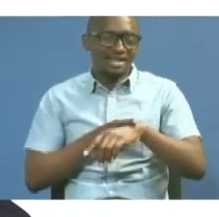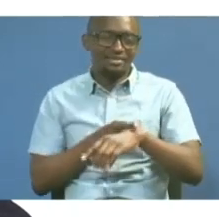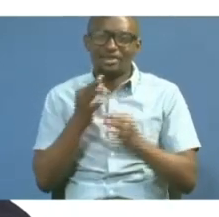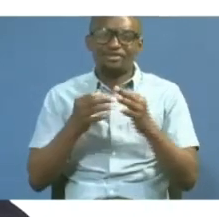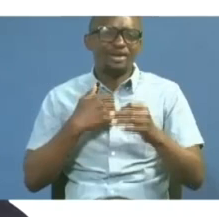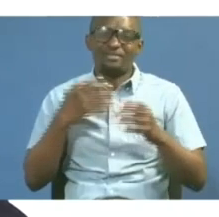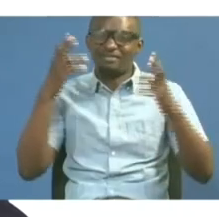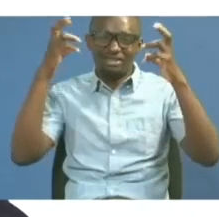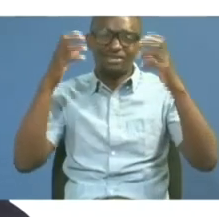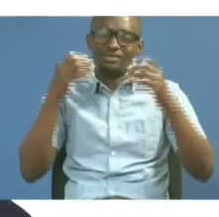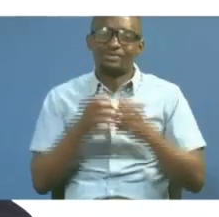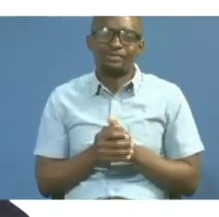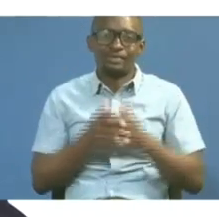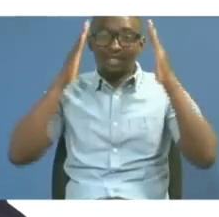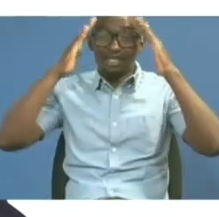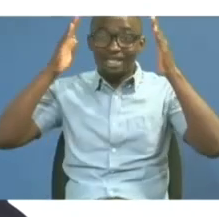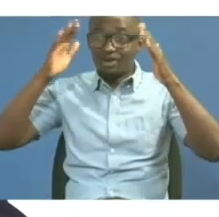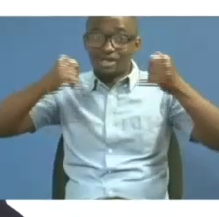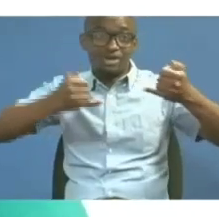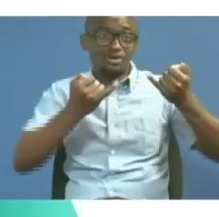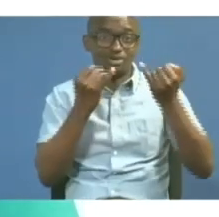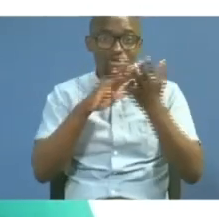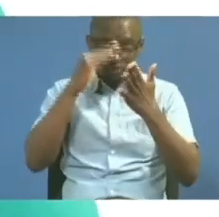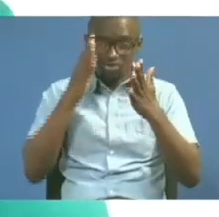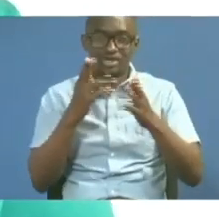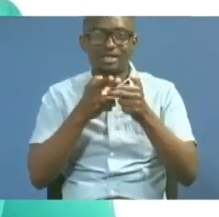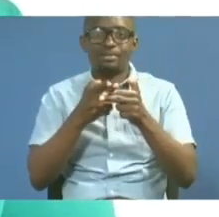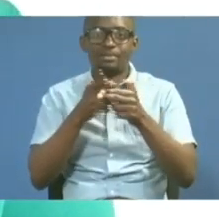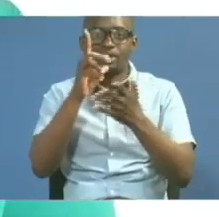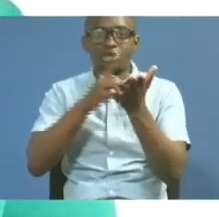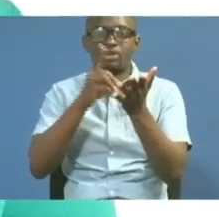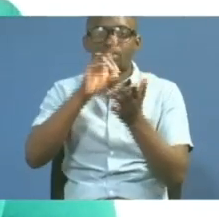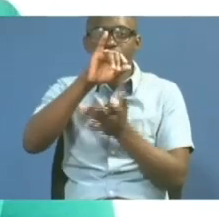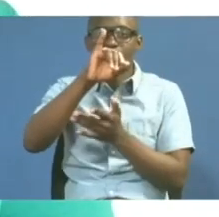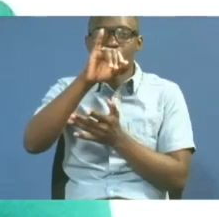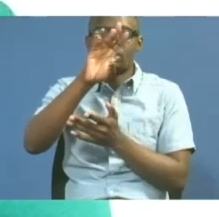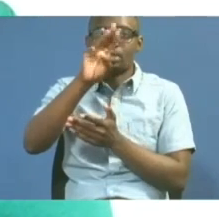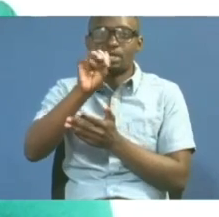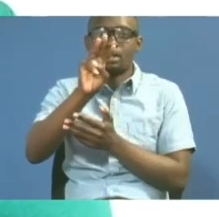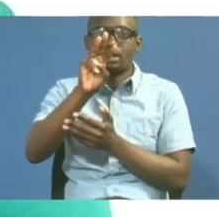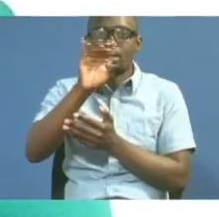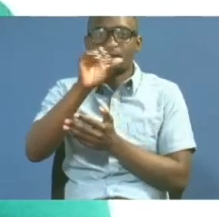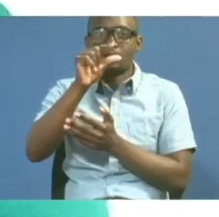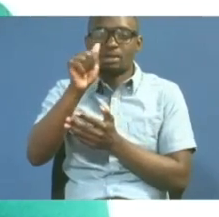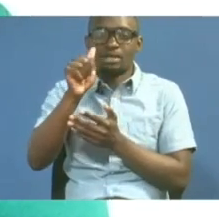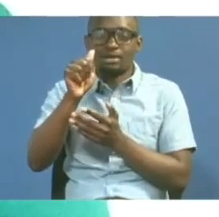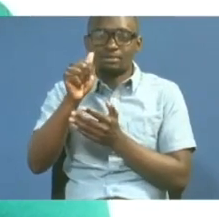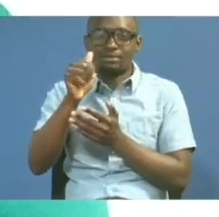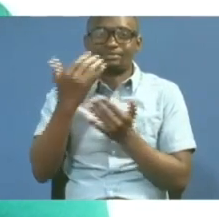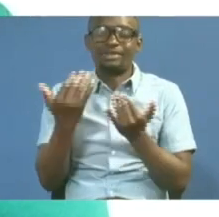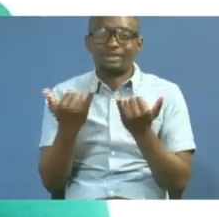have any issue, you're welcome. Thank you. Greetings to our new students. I am Dr. Juliet Gathoni